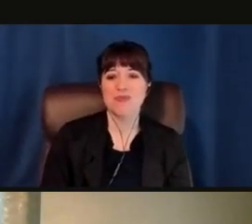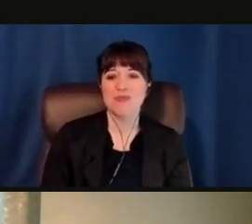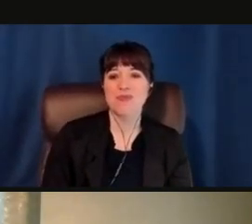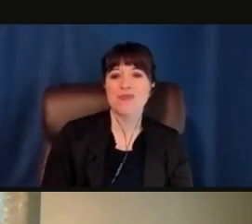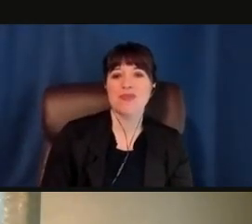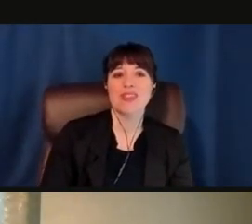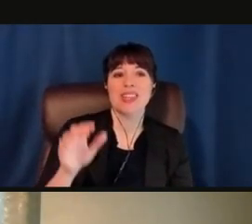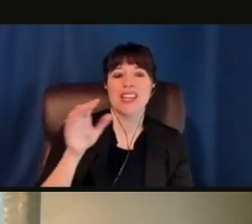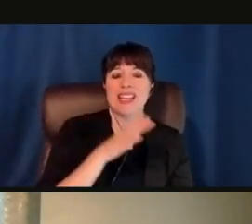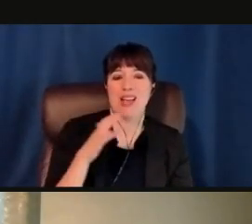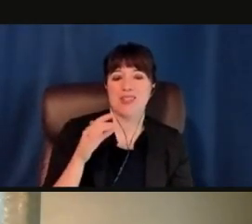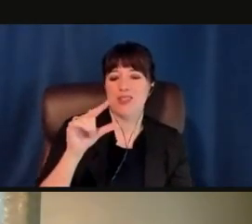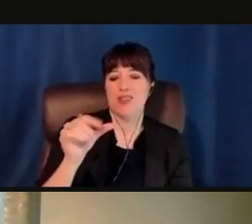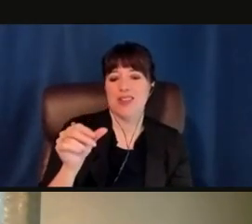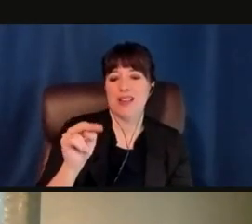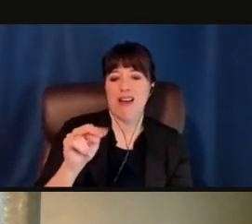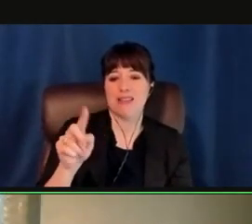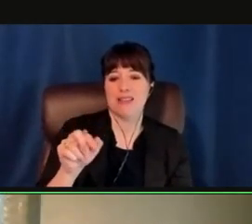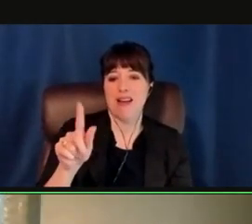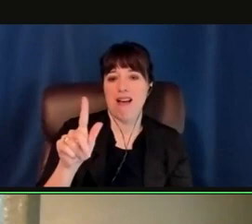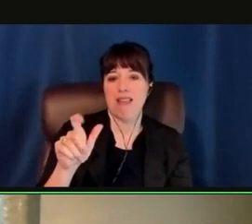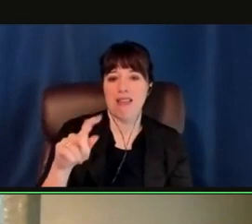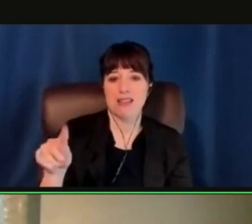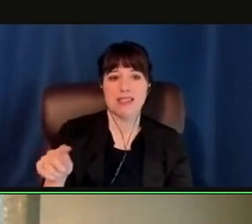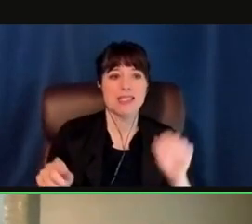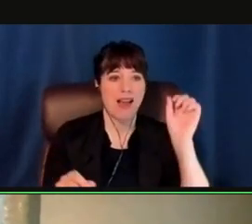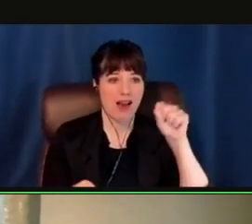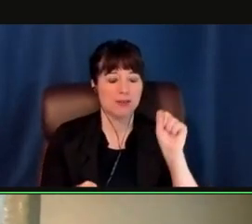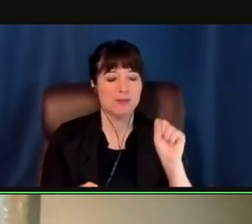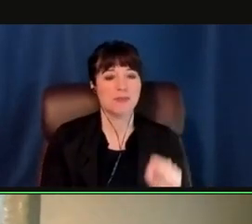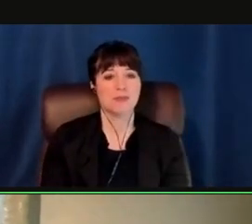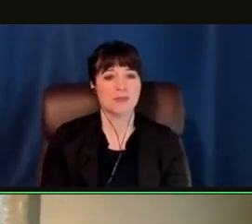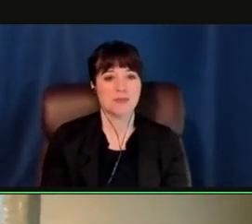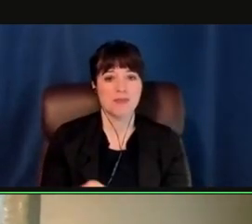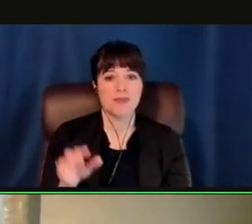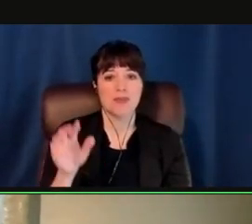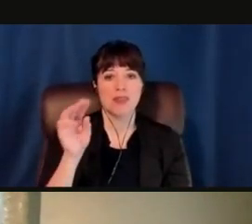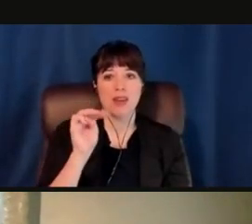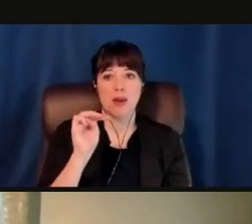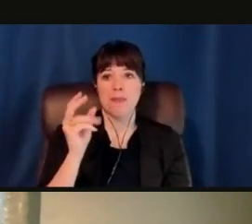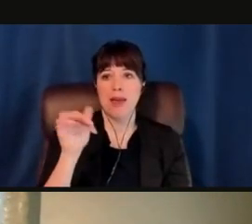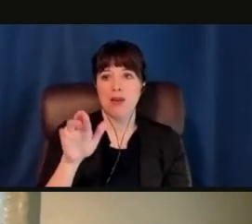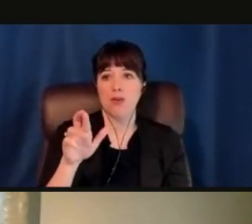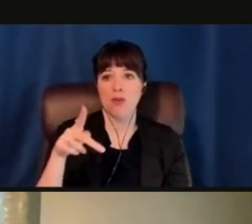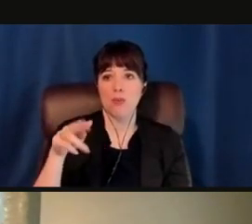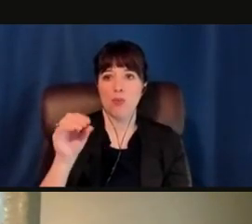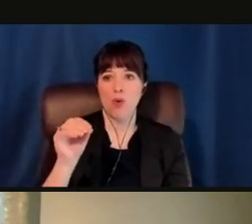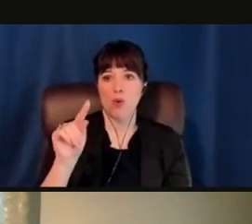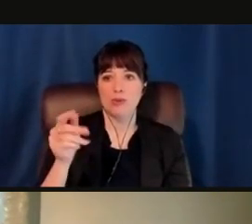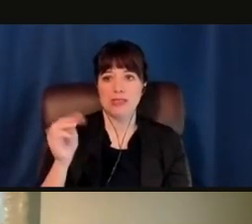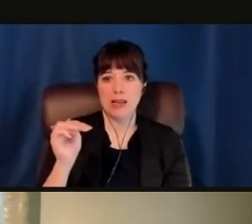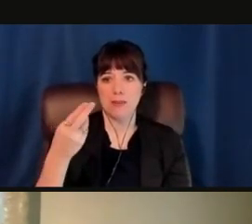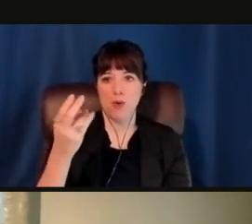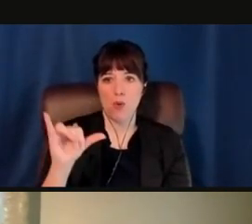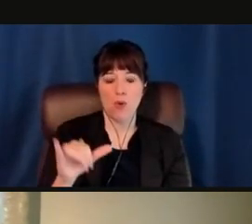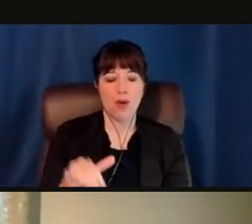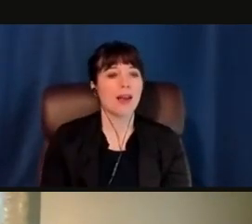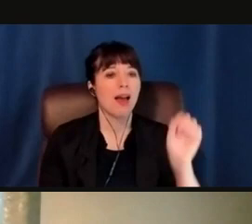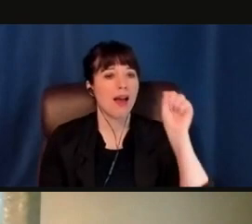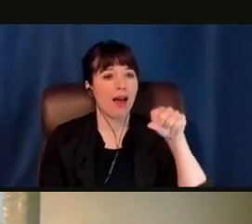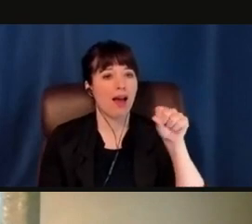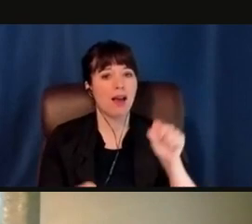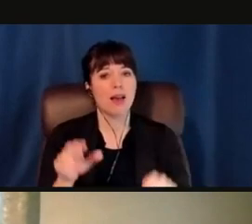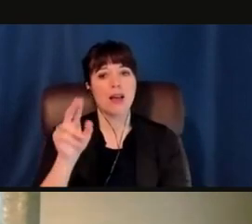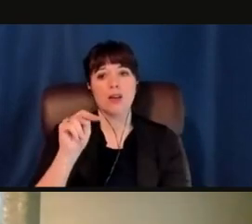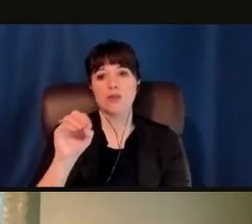Counselor Gonzalez. Aye. Yeah. Mayor Pro Tem Hoy. Aye. Councilor